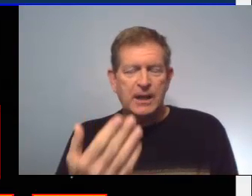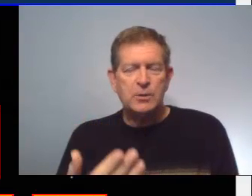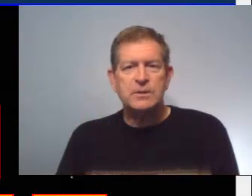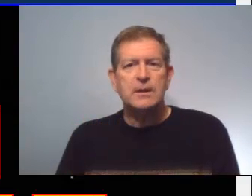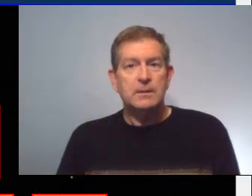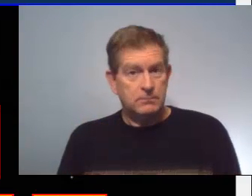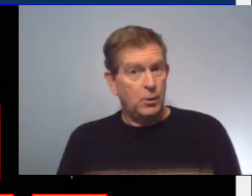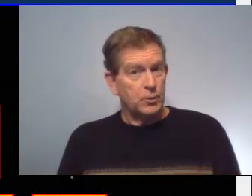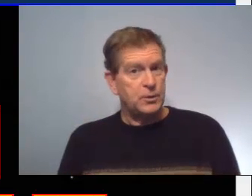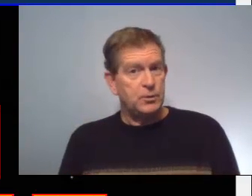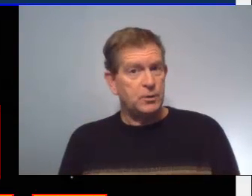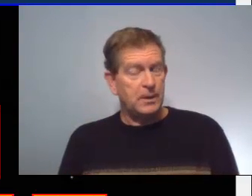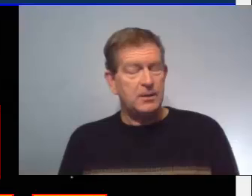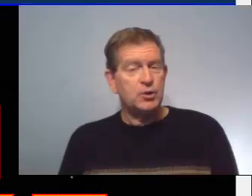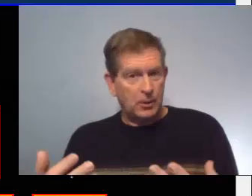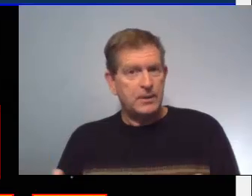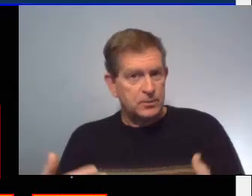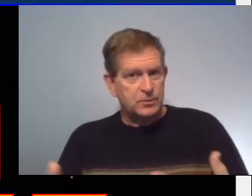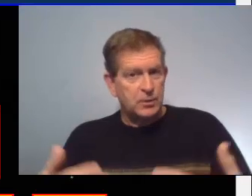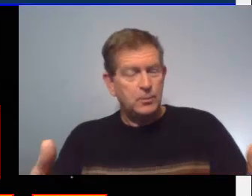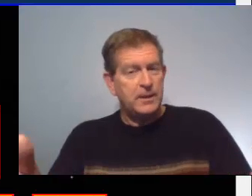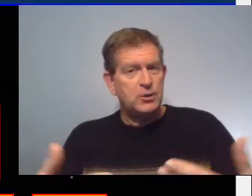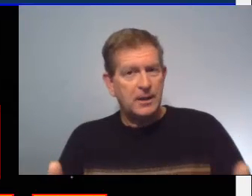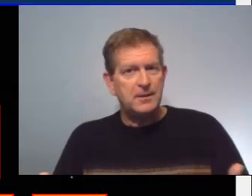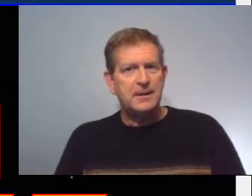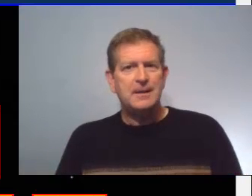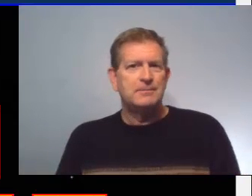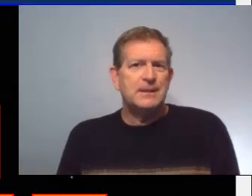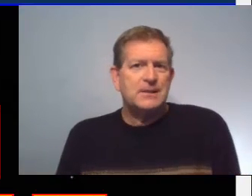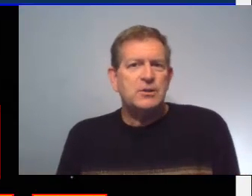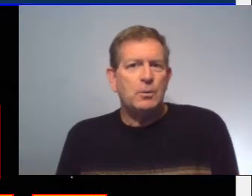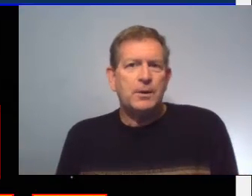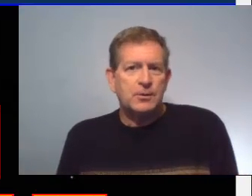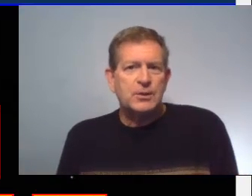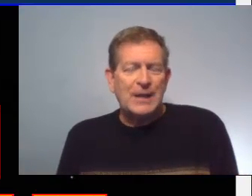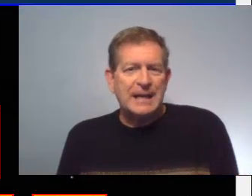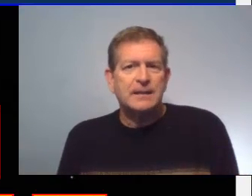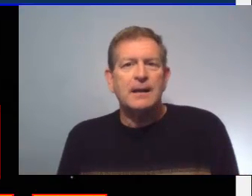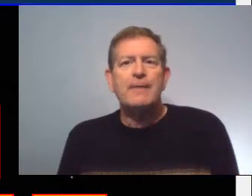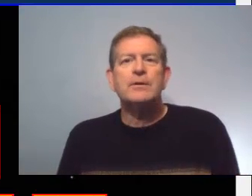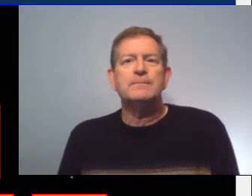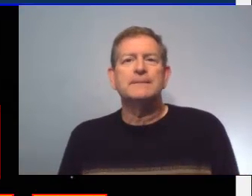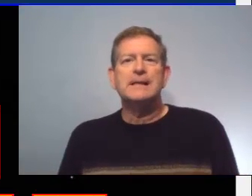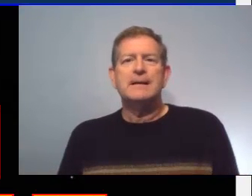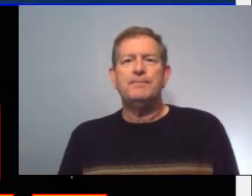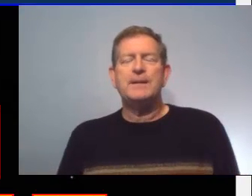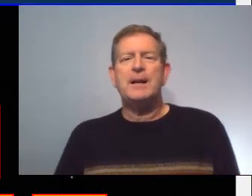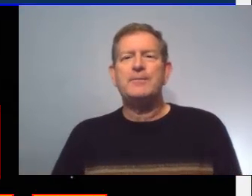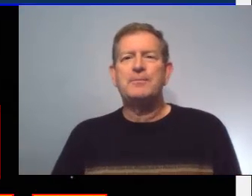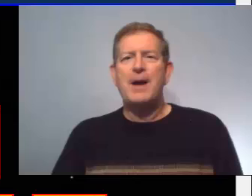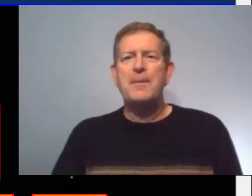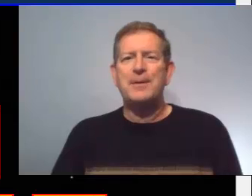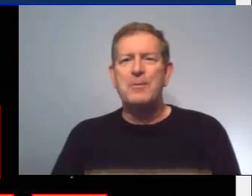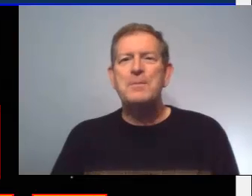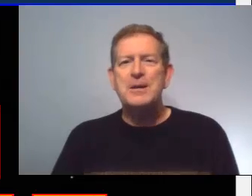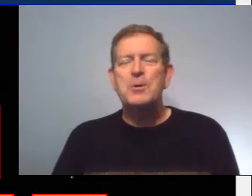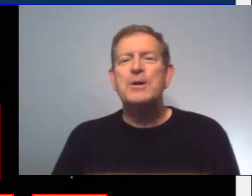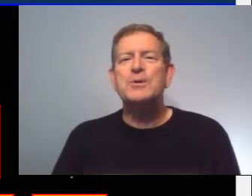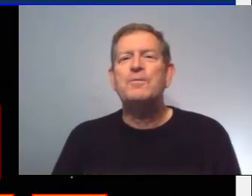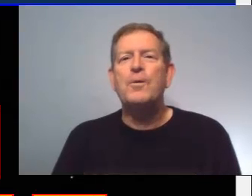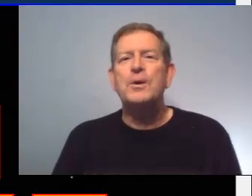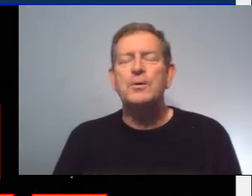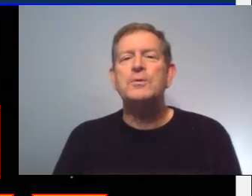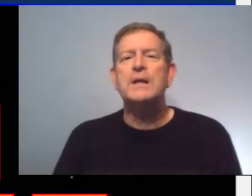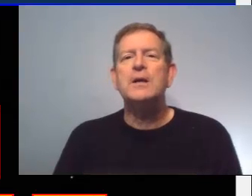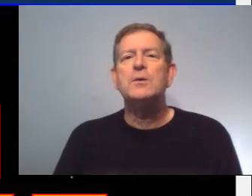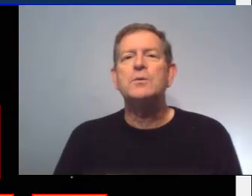the expression I used, on se tutoie, shall we use tu with each other? But since you won't understand it, they'll have to probably repeat your